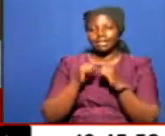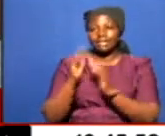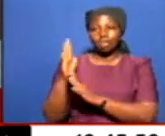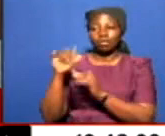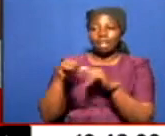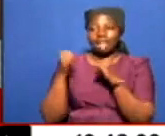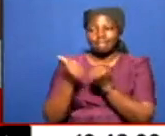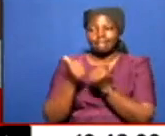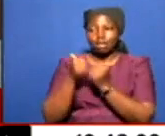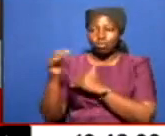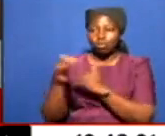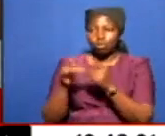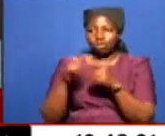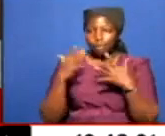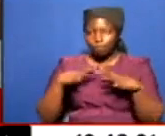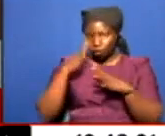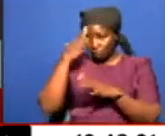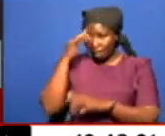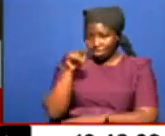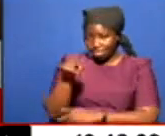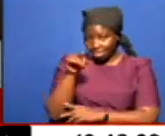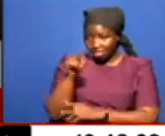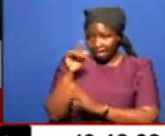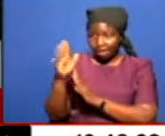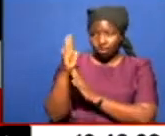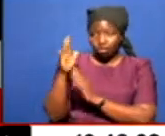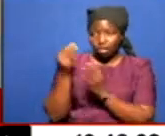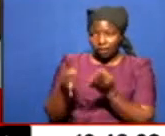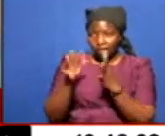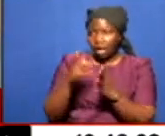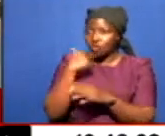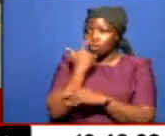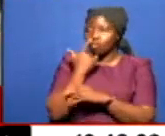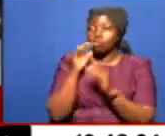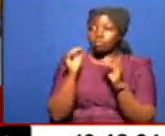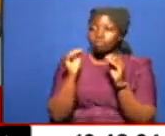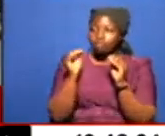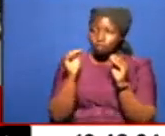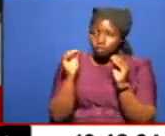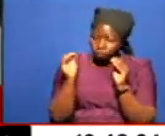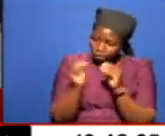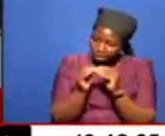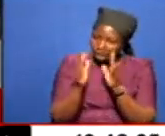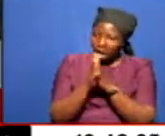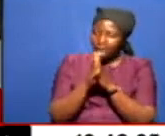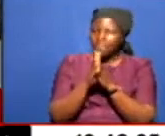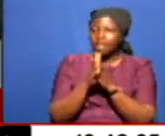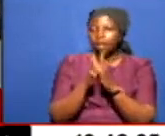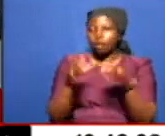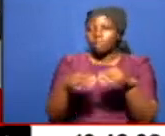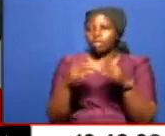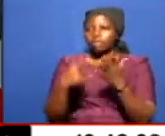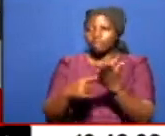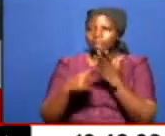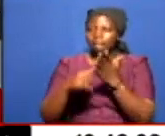people, because these are you know, security officers who sit with communities to discuss their security